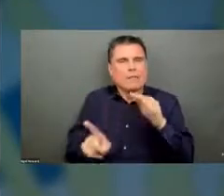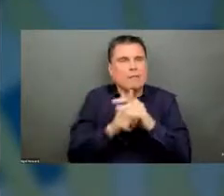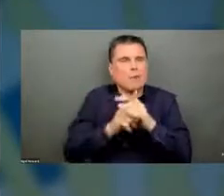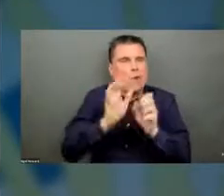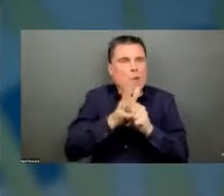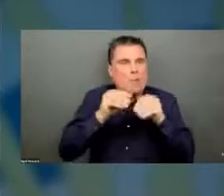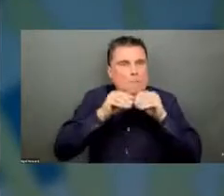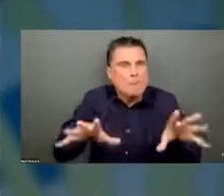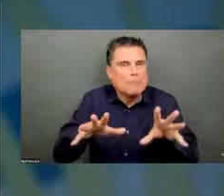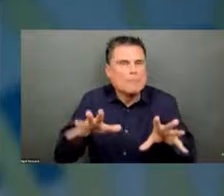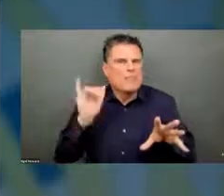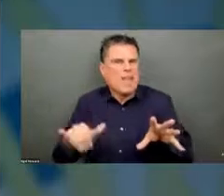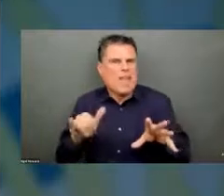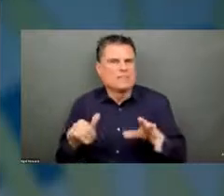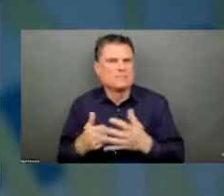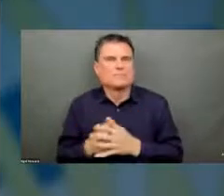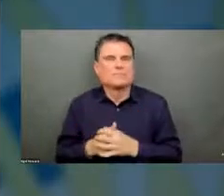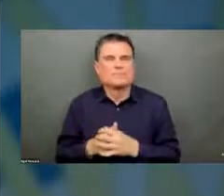Prince Rupert.